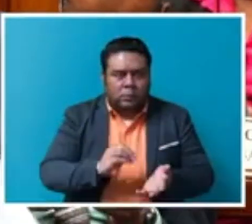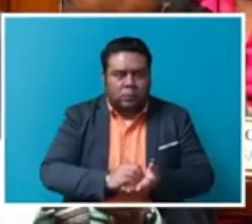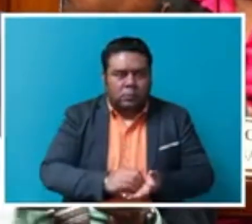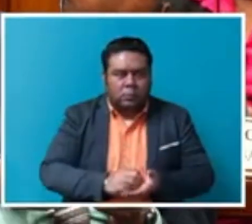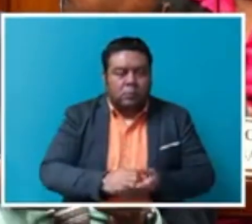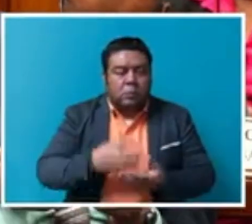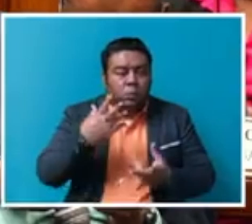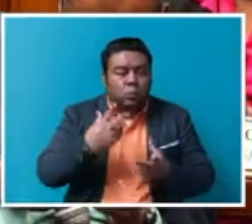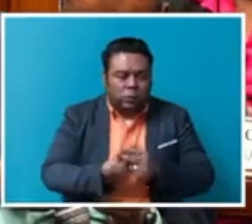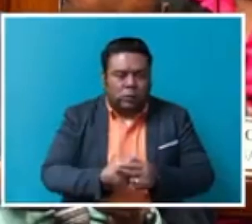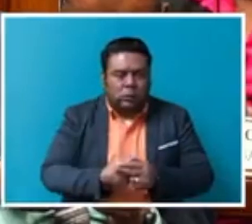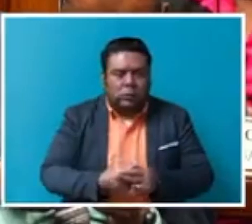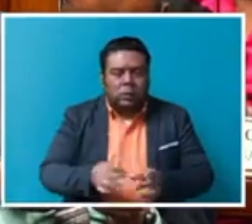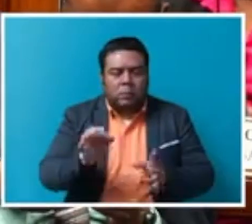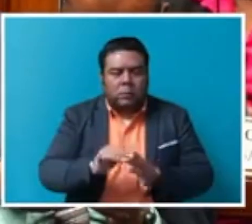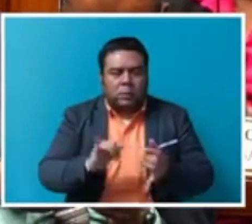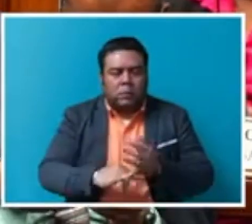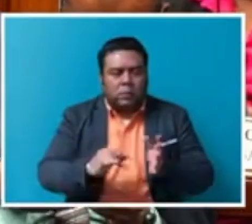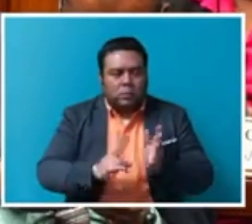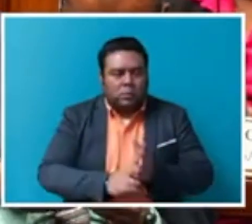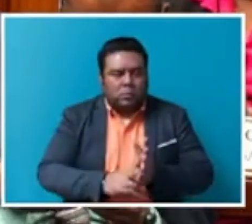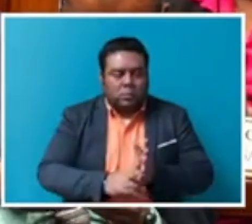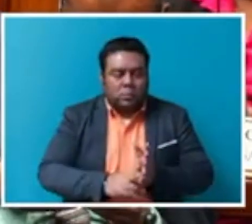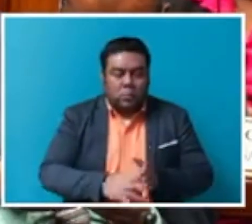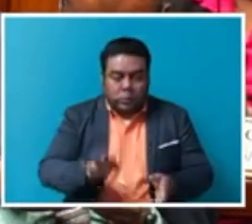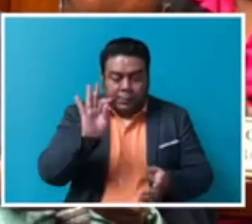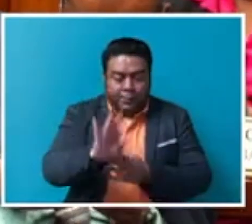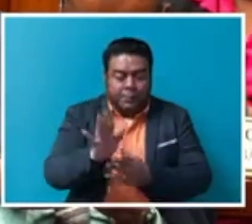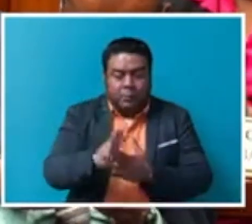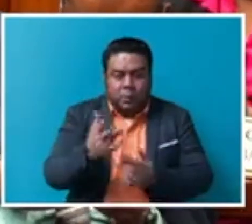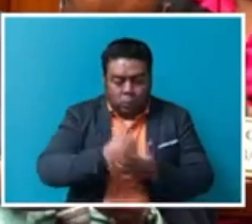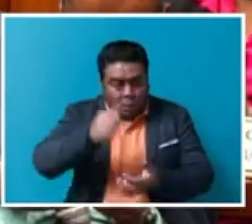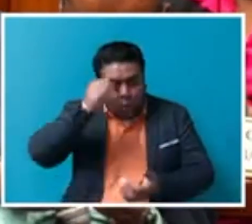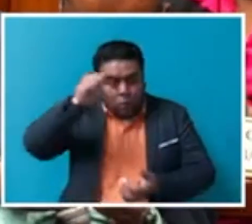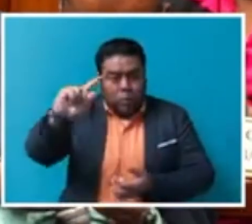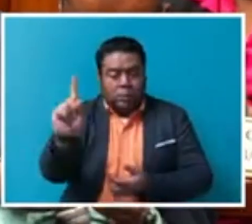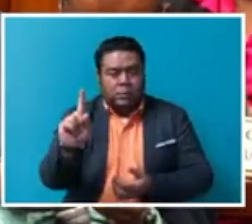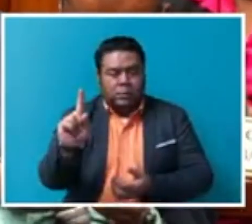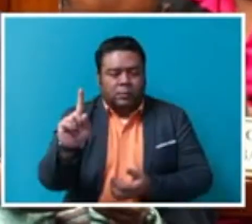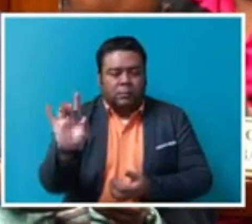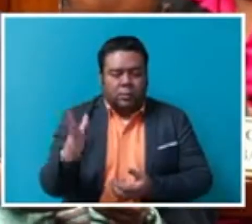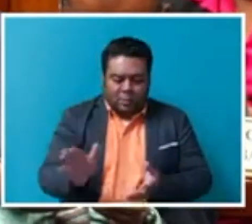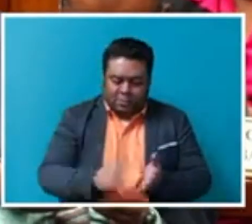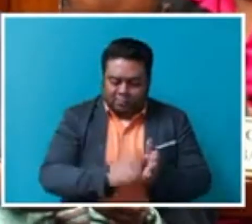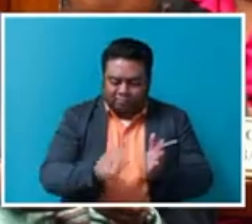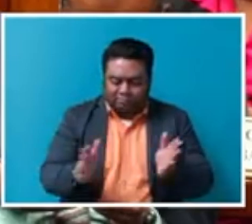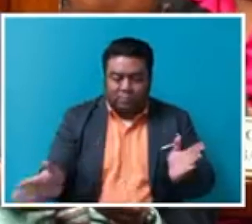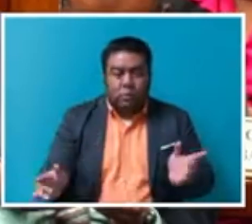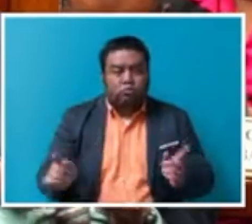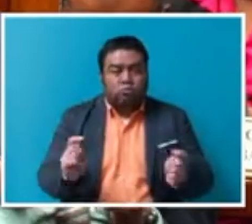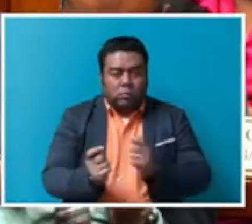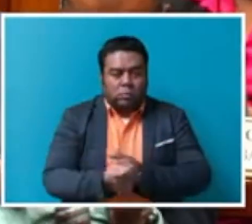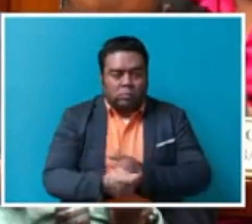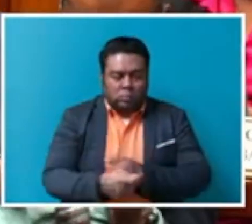PSV sector. Mr. Speaker, sir, while enforcement is important, we acknowledge that lasting change requires consistent